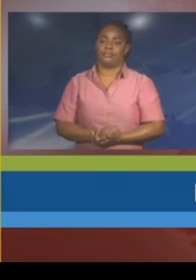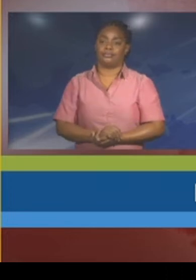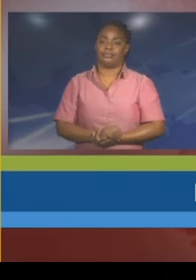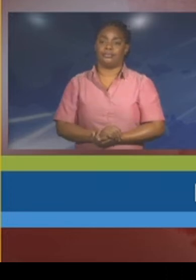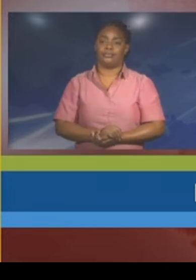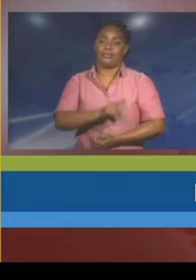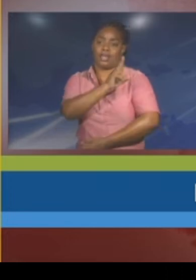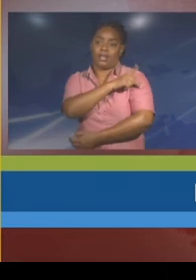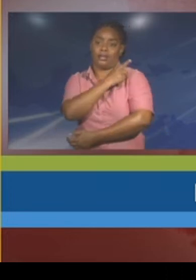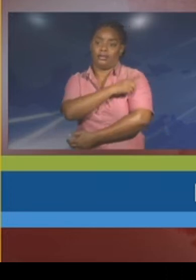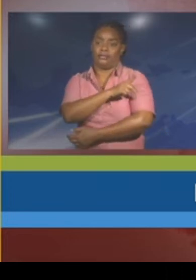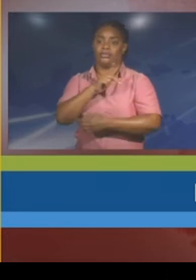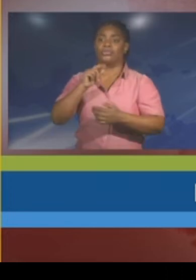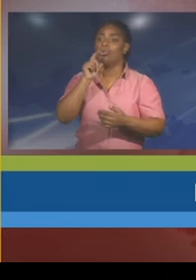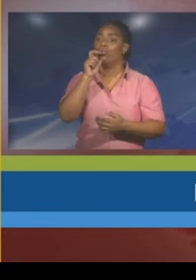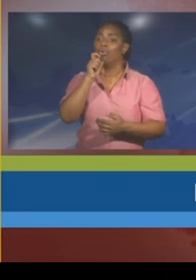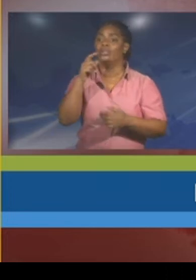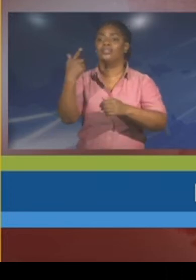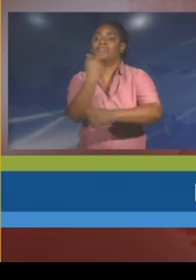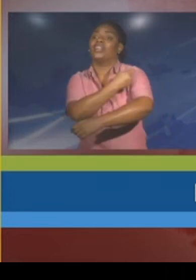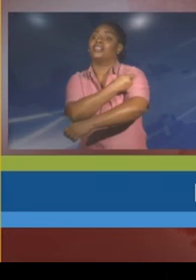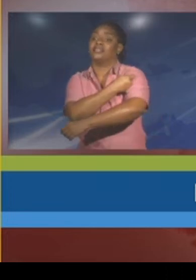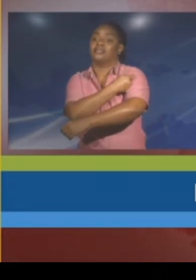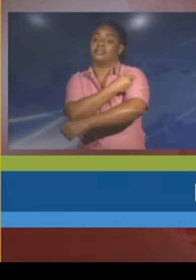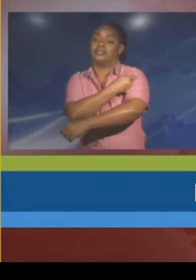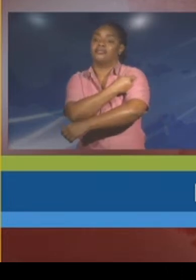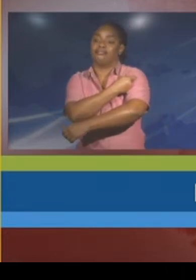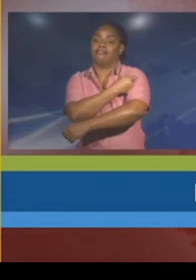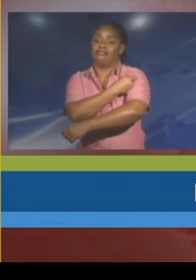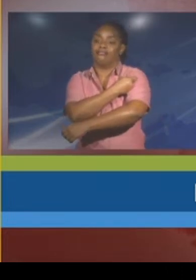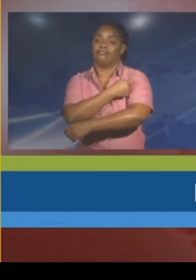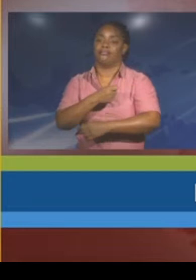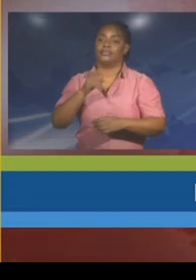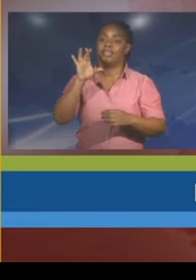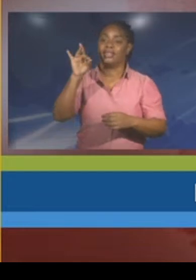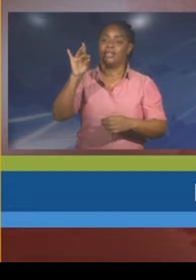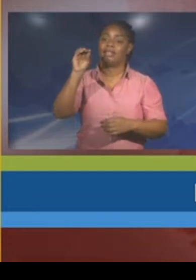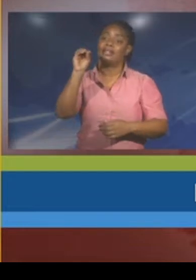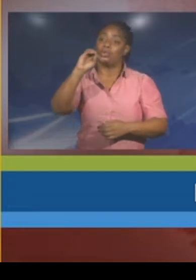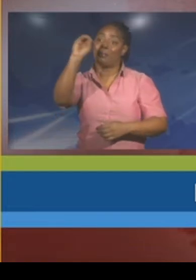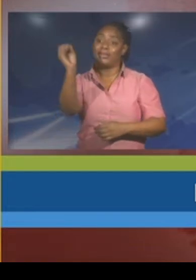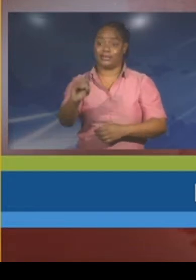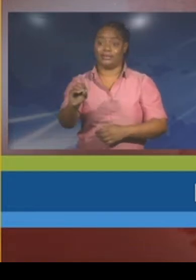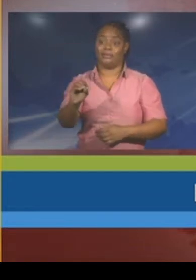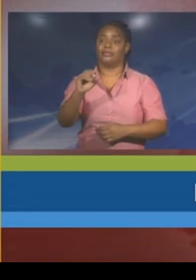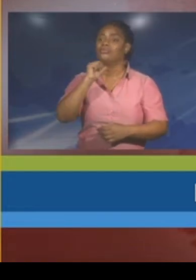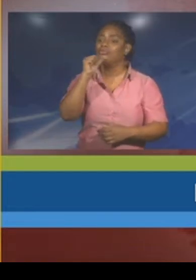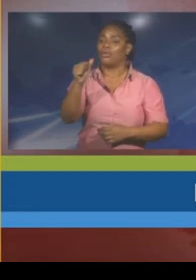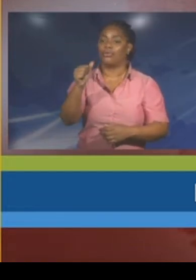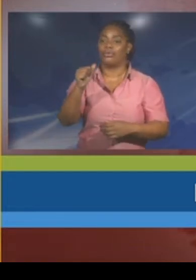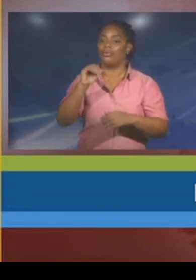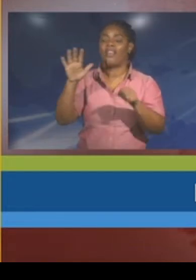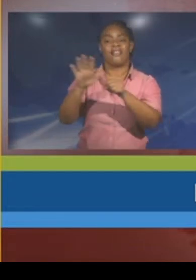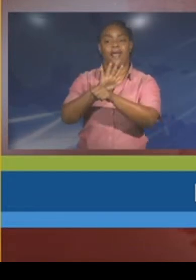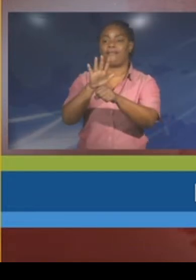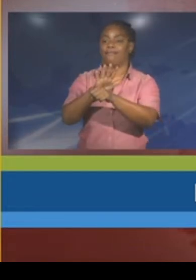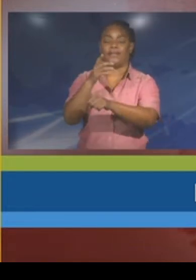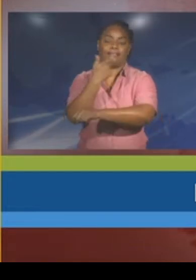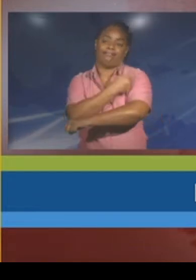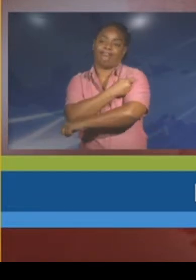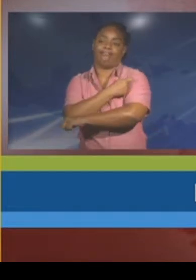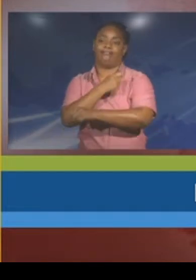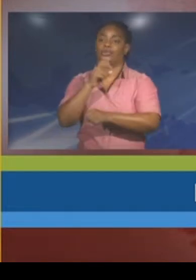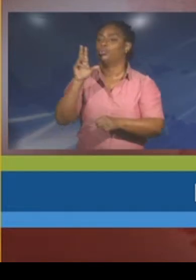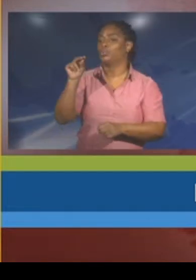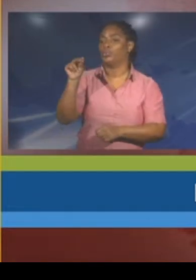July 22nd, 2021 to present, 80% of those hospitalized are not fully vaccinated, and again,